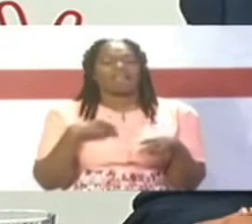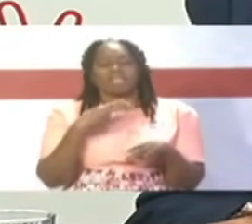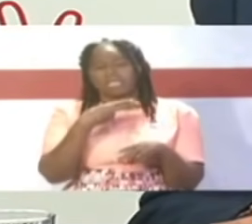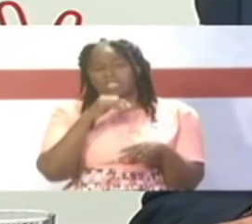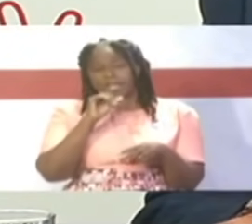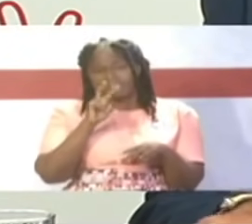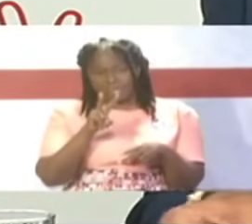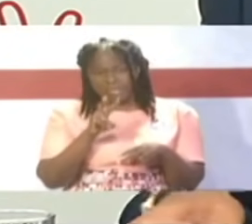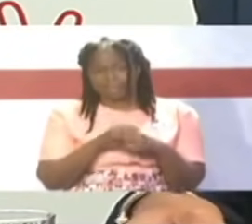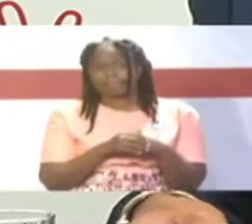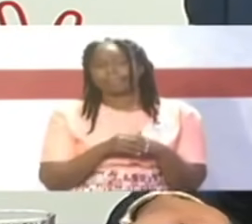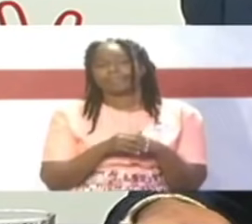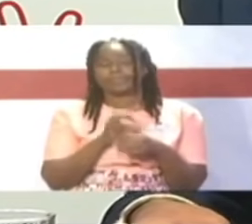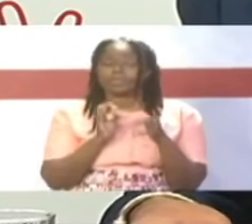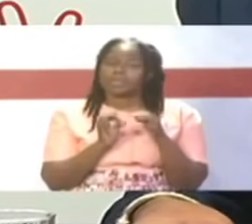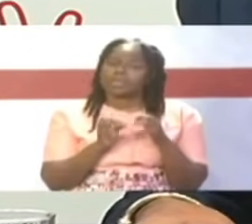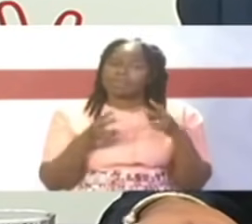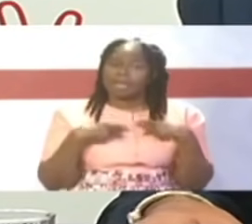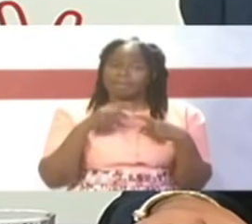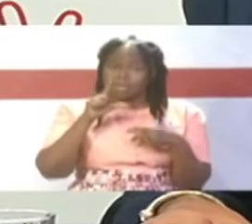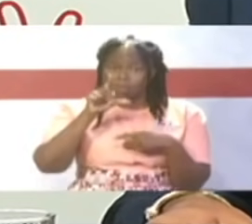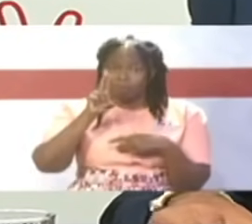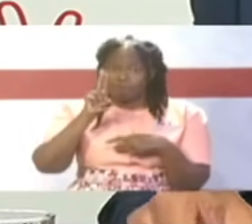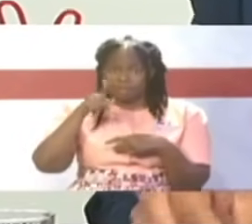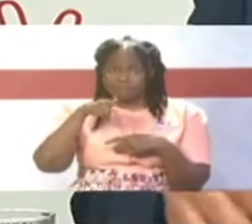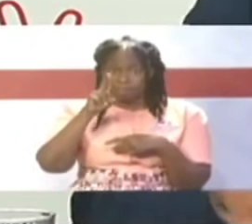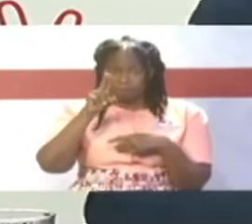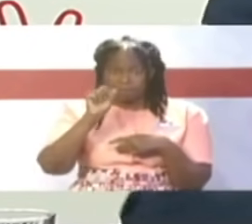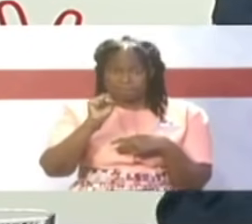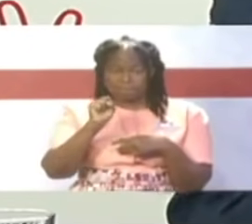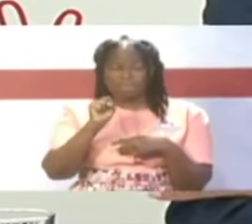if you're in the public system, you will be dealt with.